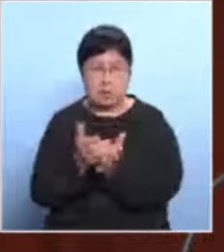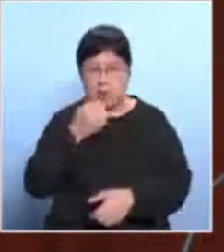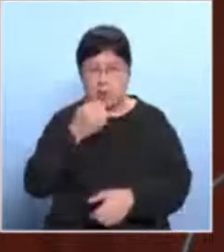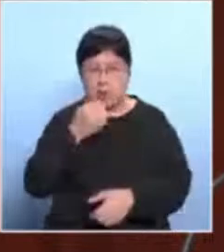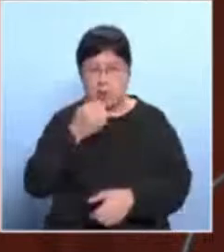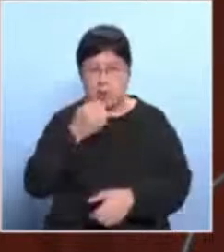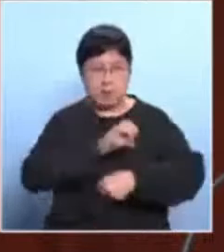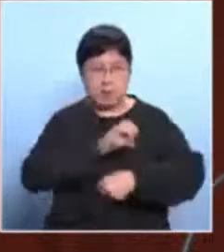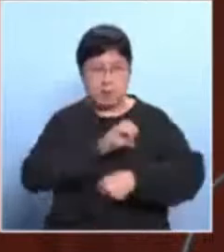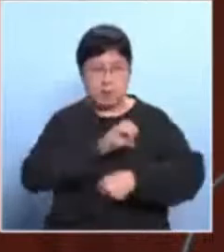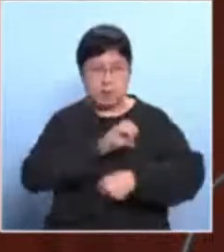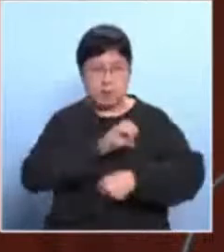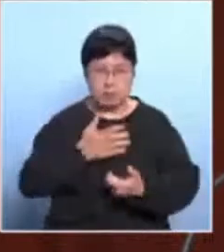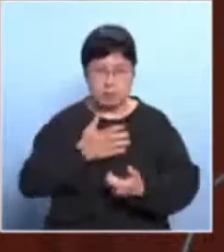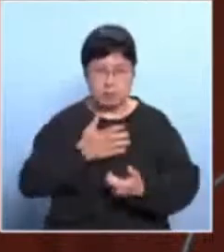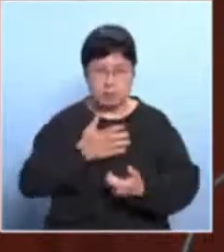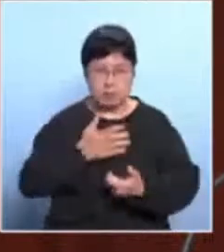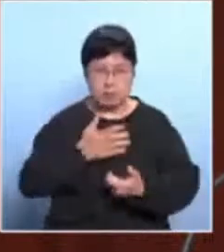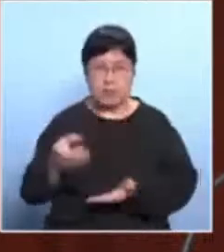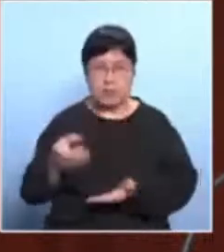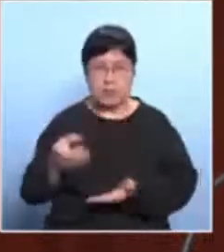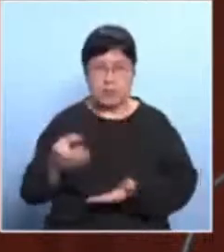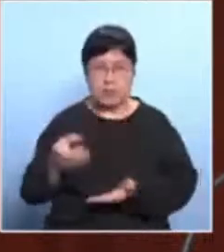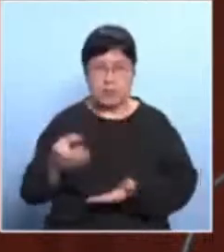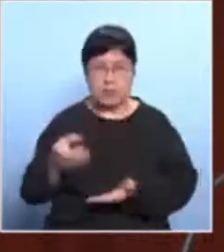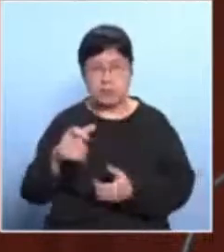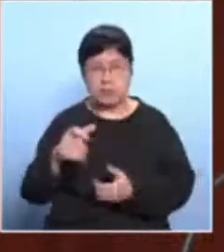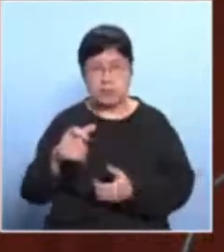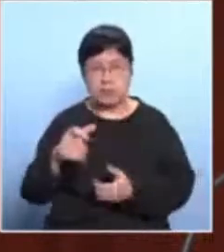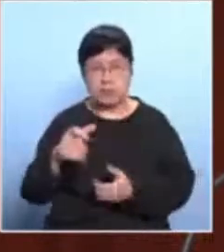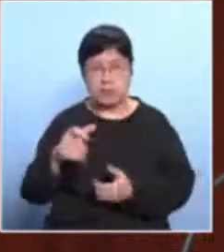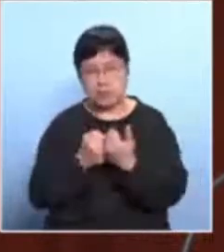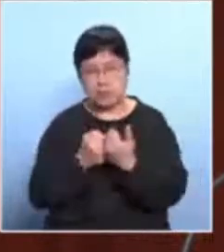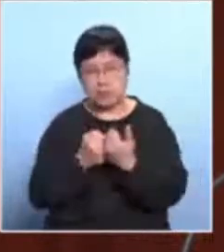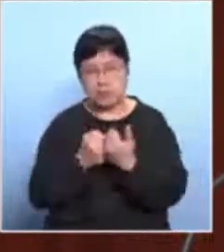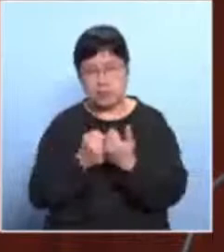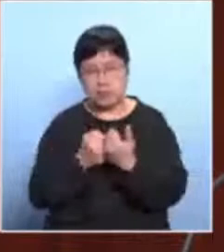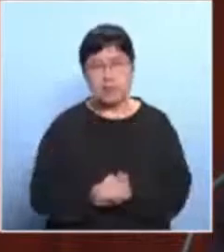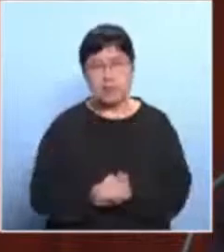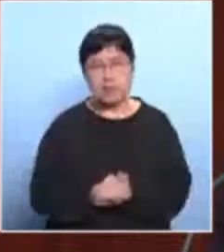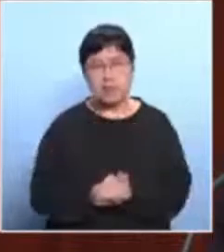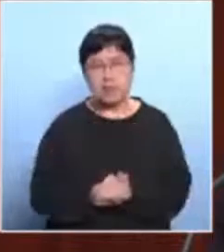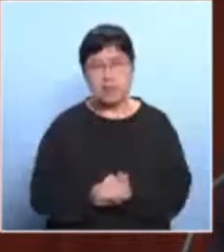Club will provide funding of $3 billion to support related efforts.